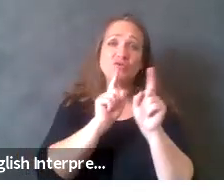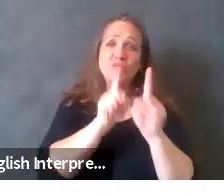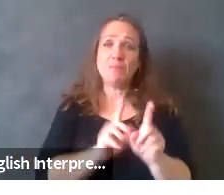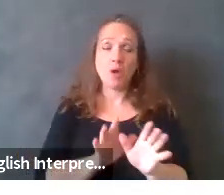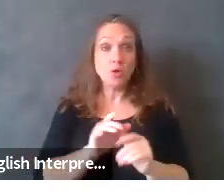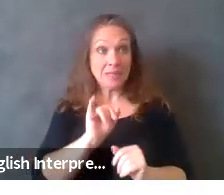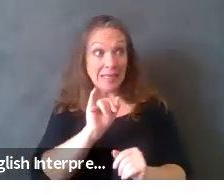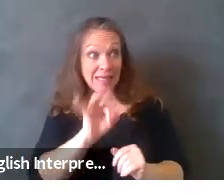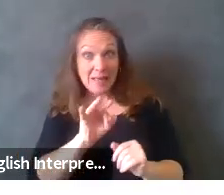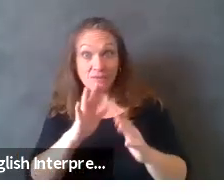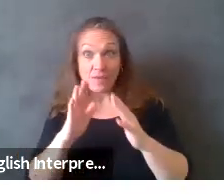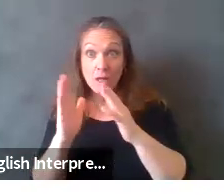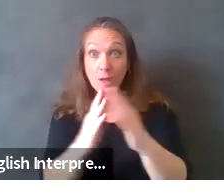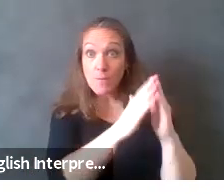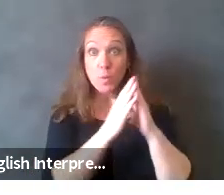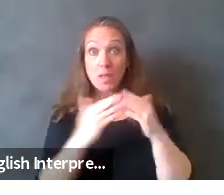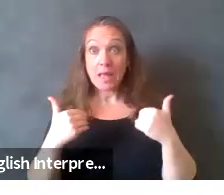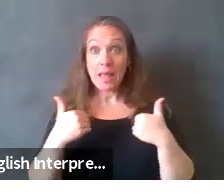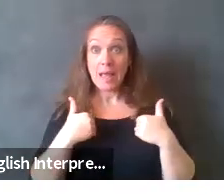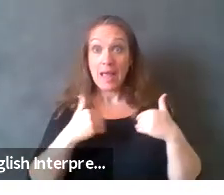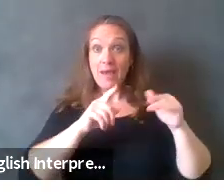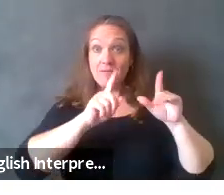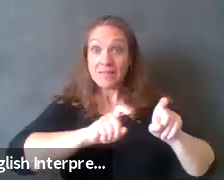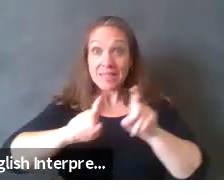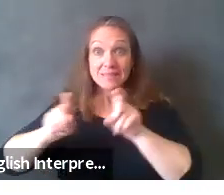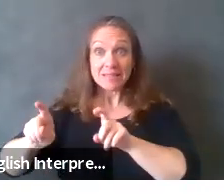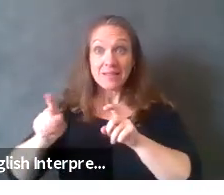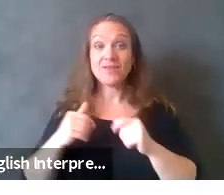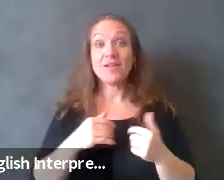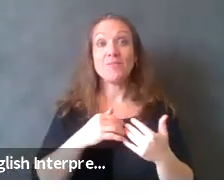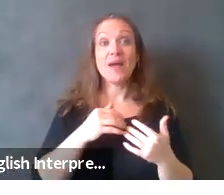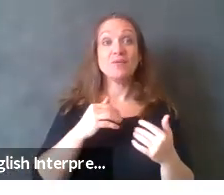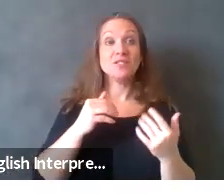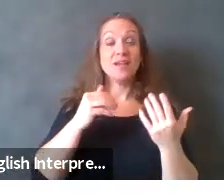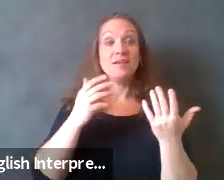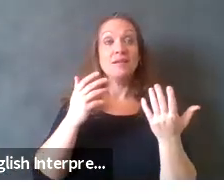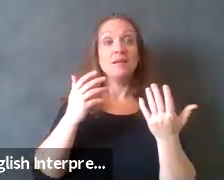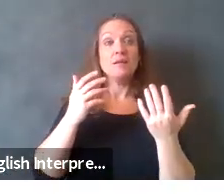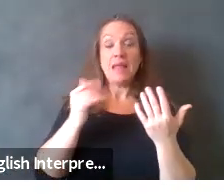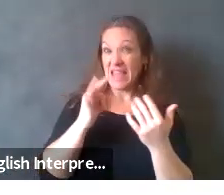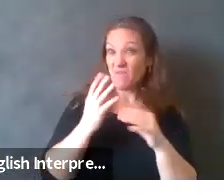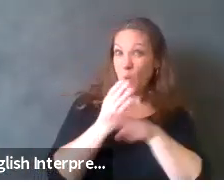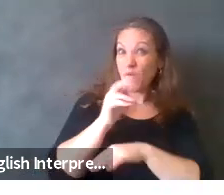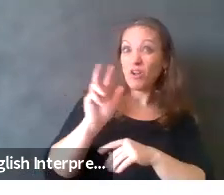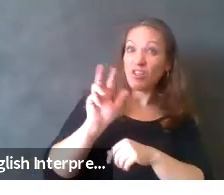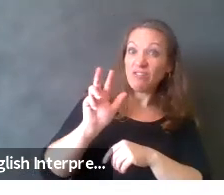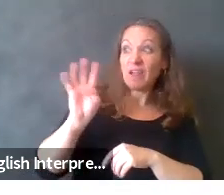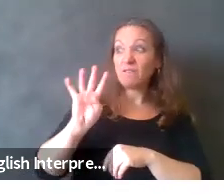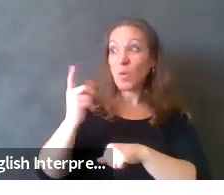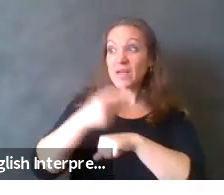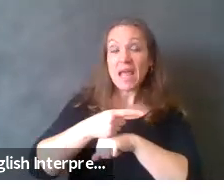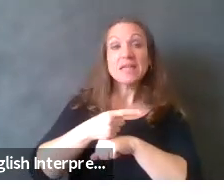community has testing, which many communities do now, to get tested a couple of days, more than a couple of days, maybe 3 or 4 days before